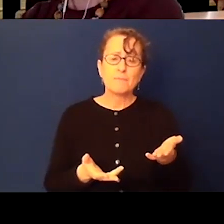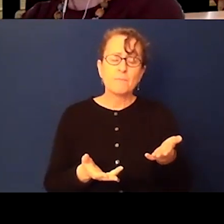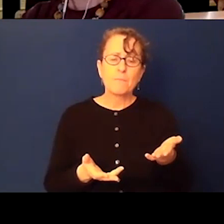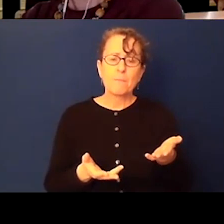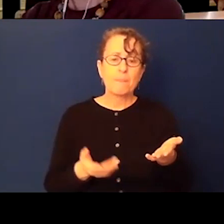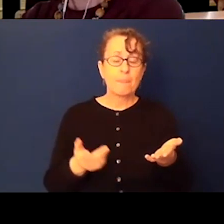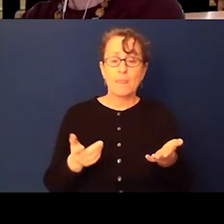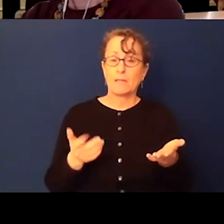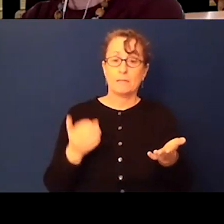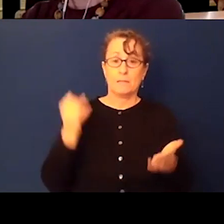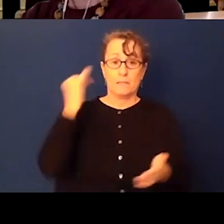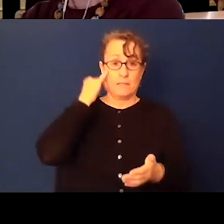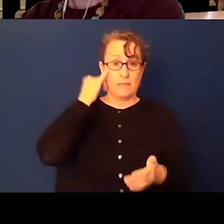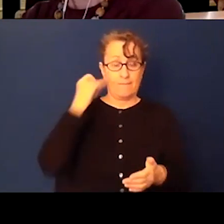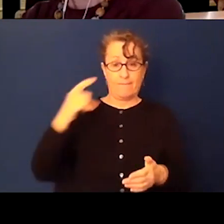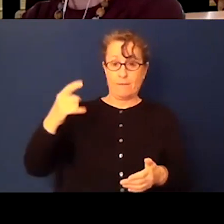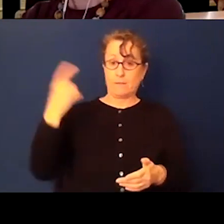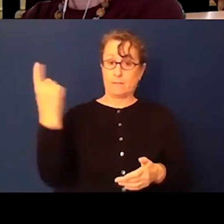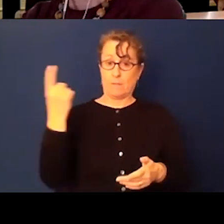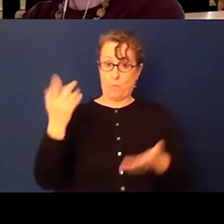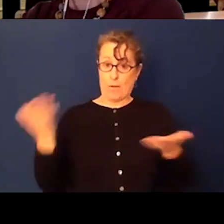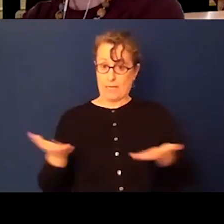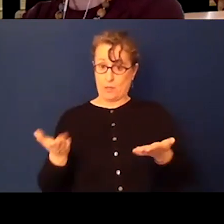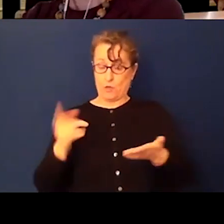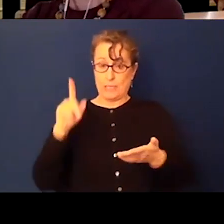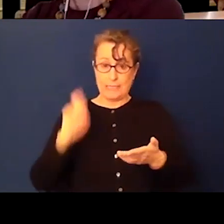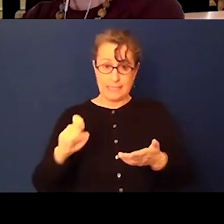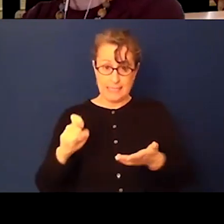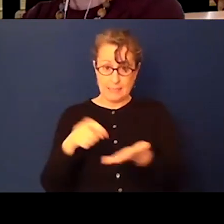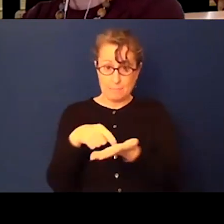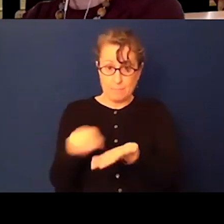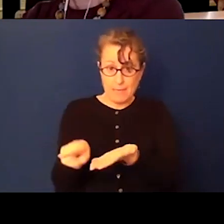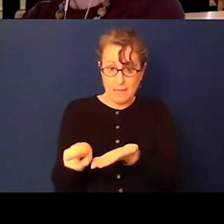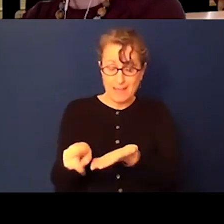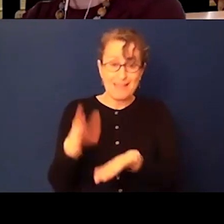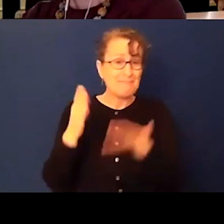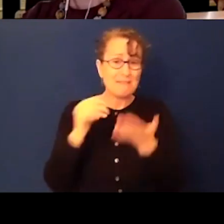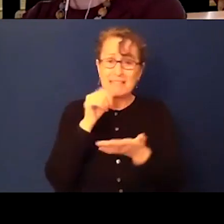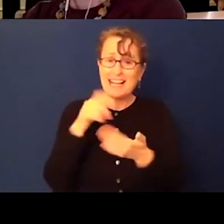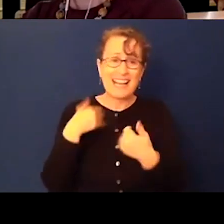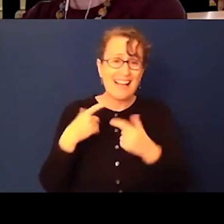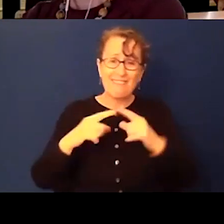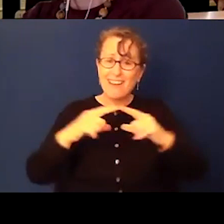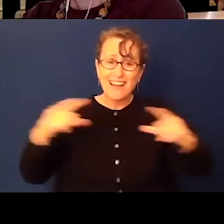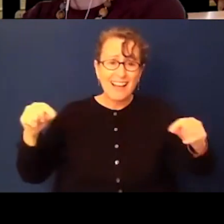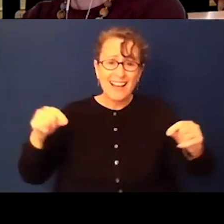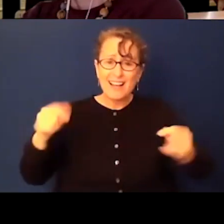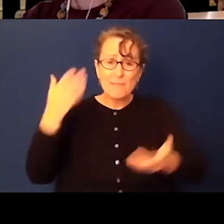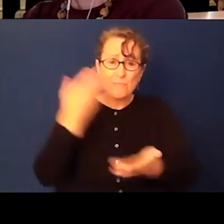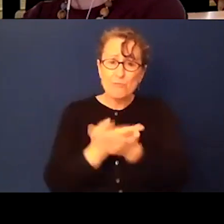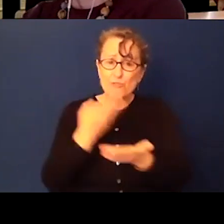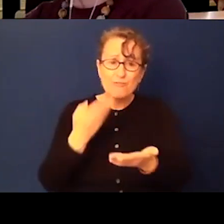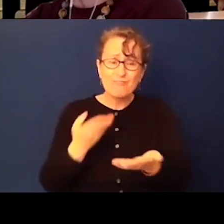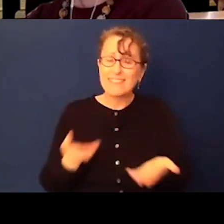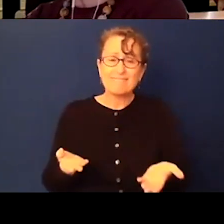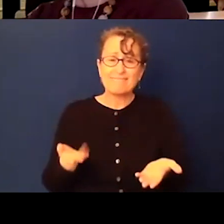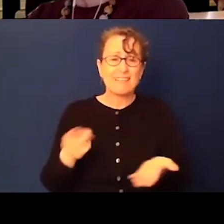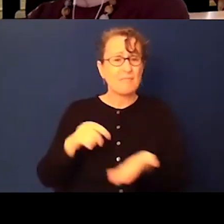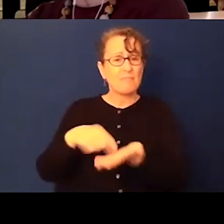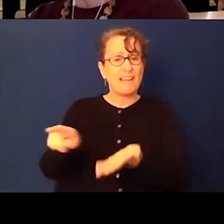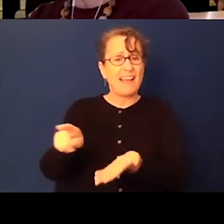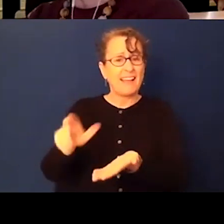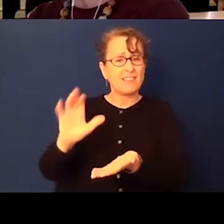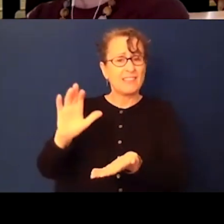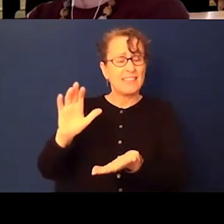who is entitled to reimbursement and is seeking reimbursement has a receipt to show for it. So I thought that the creation